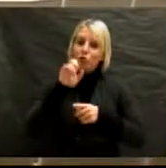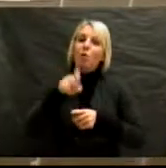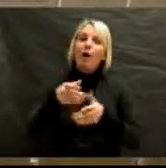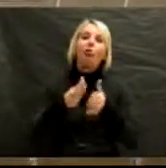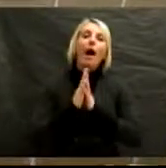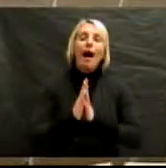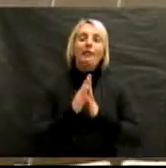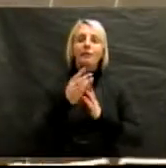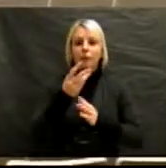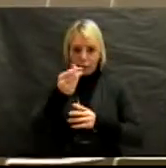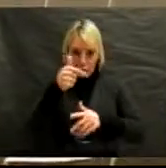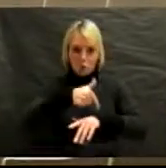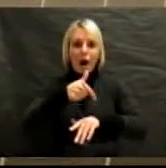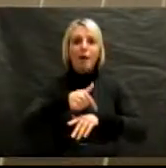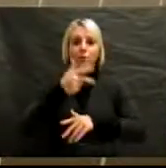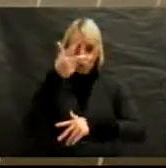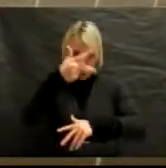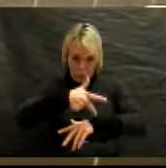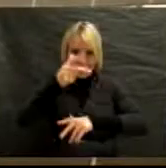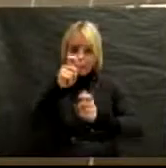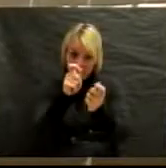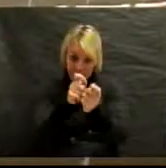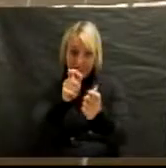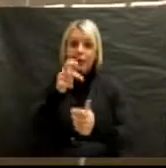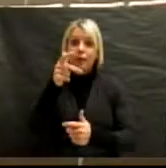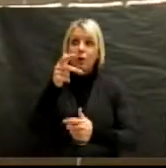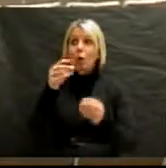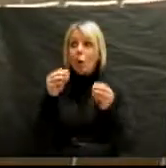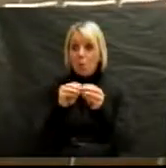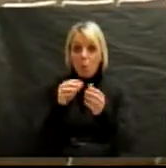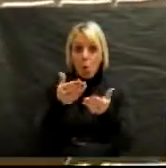Are there any further nominations?